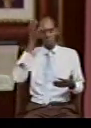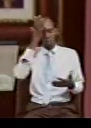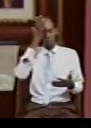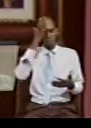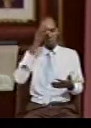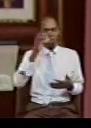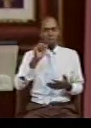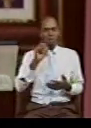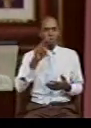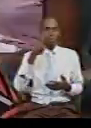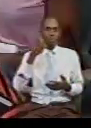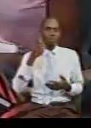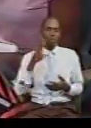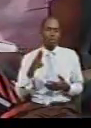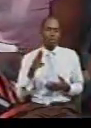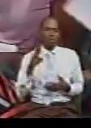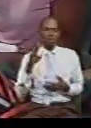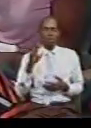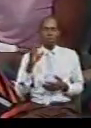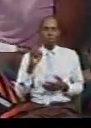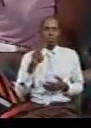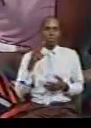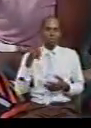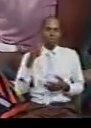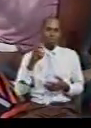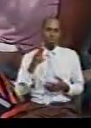Somebody help me shout, super.